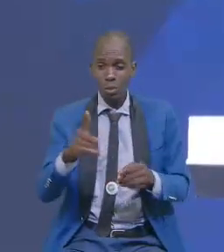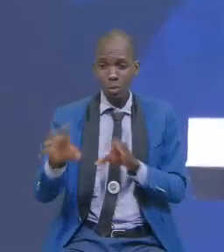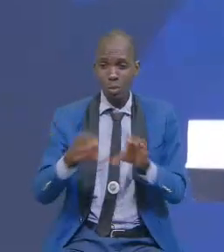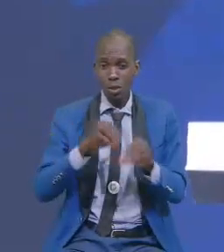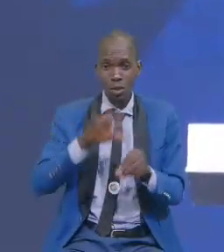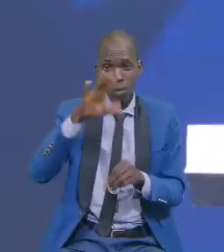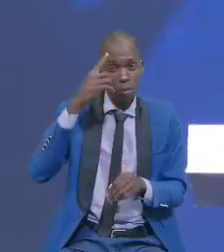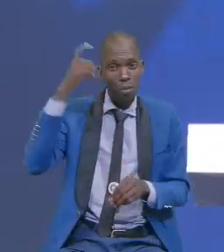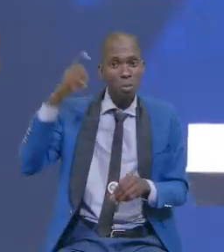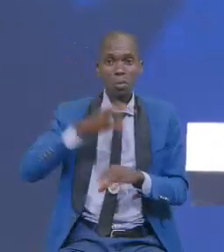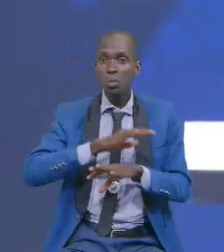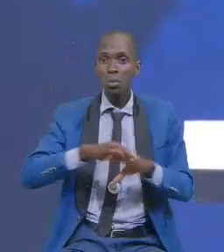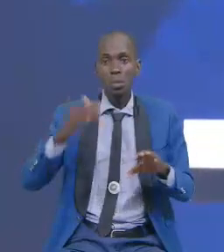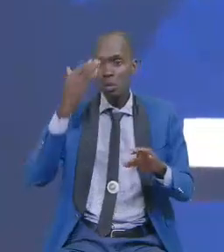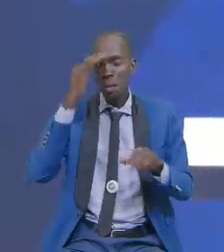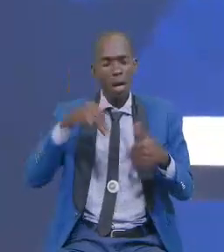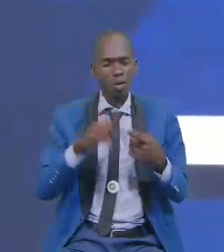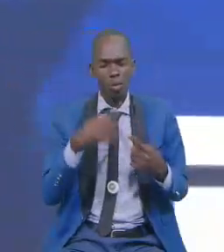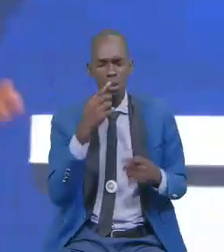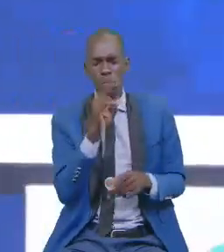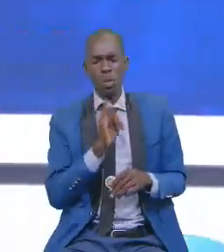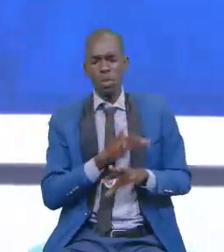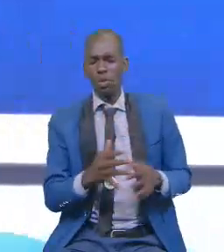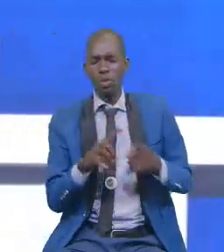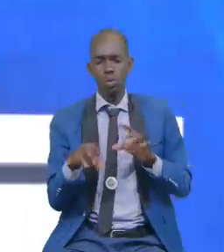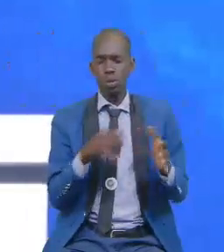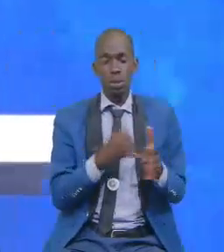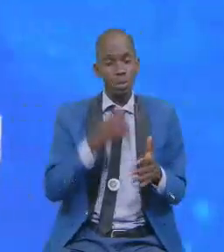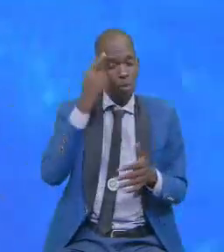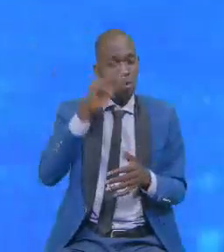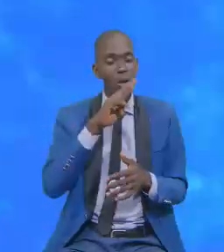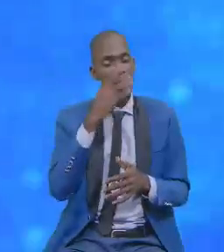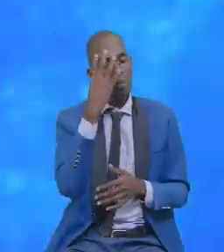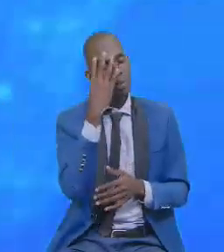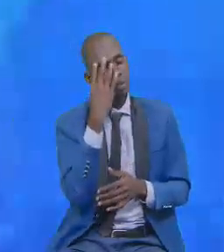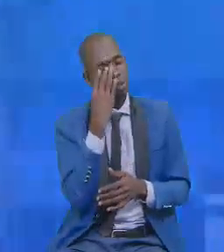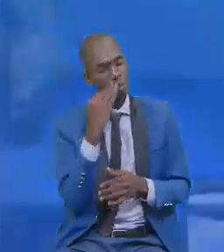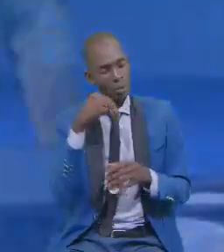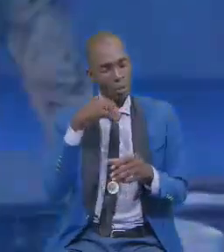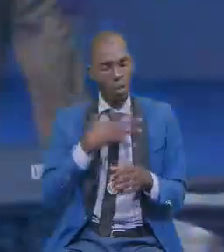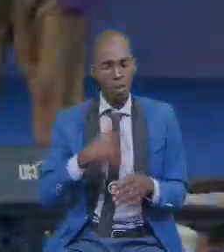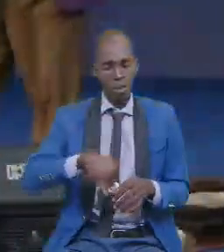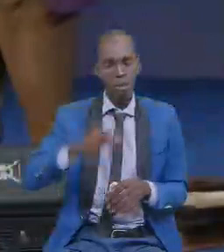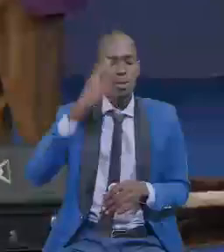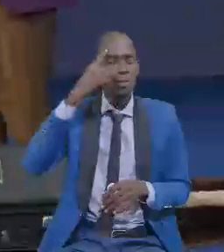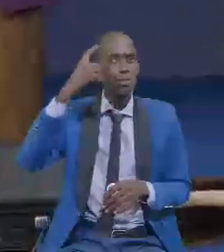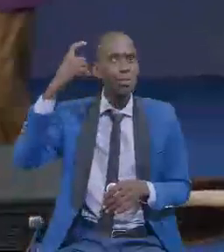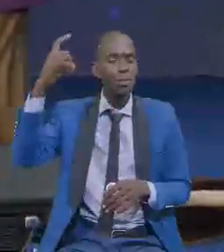don't even know how to say no, I don't want to do that, because you are sleeping and you are dreaming.